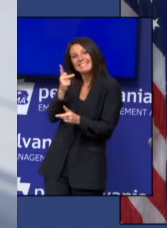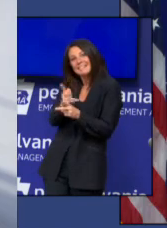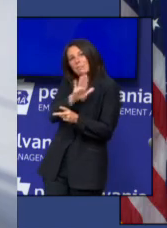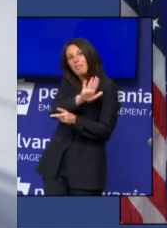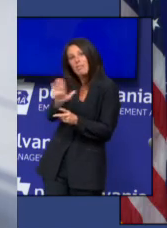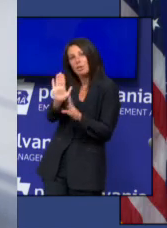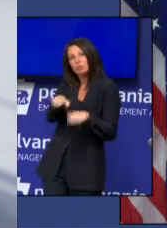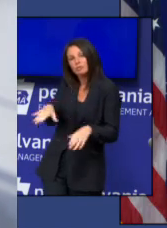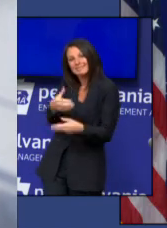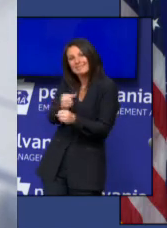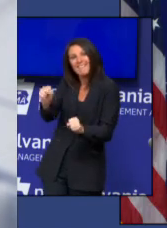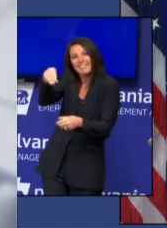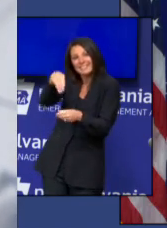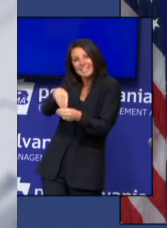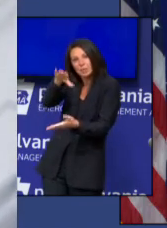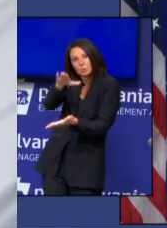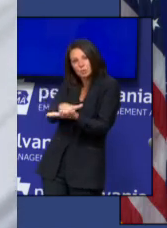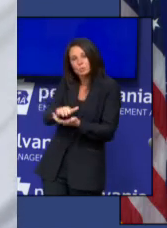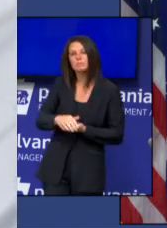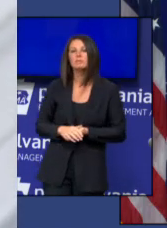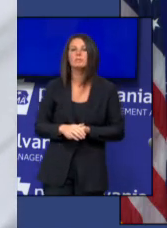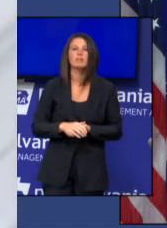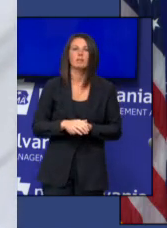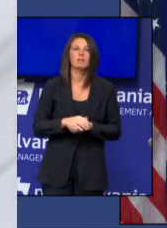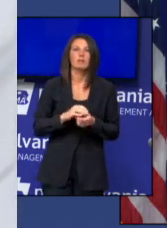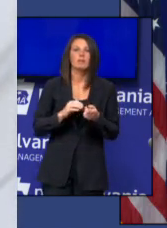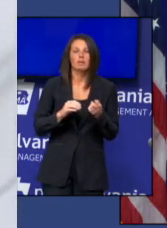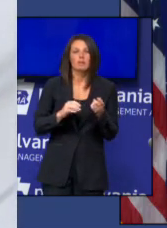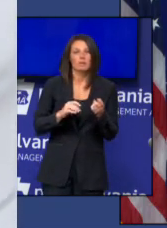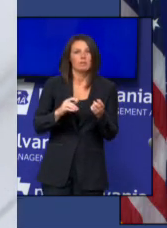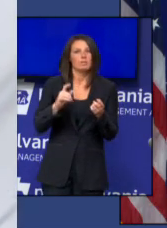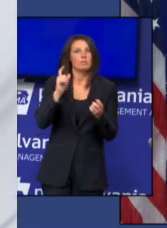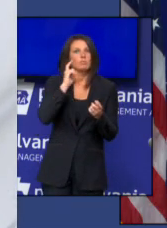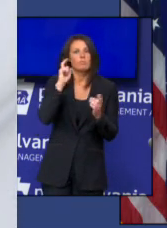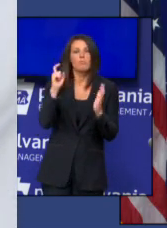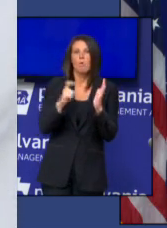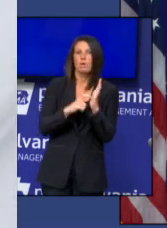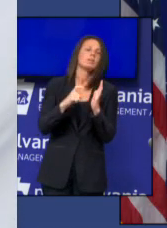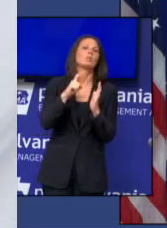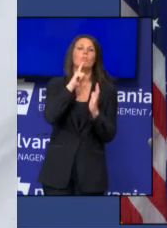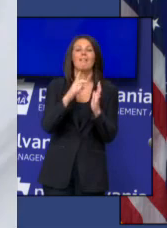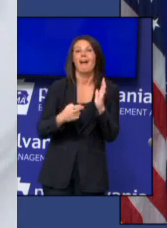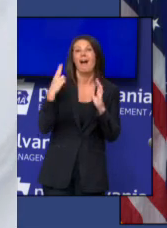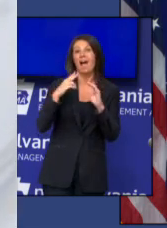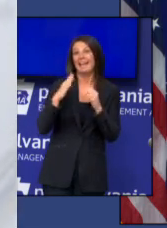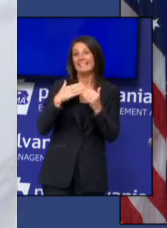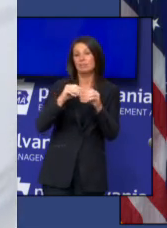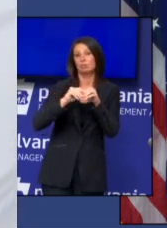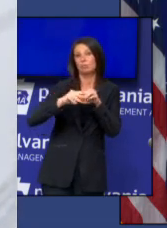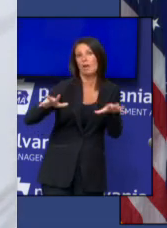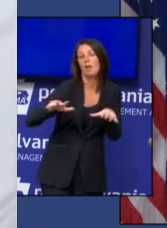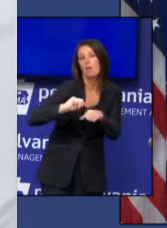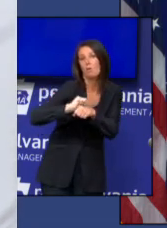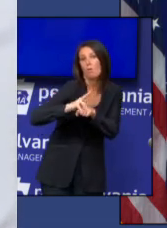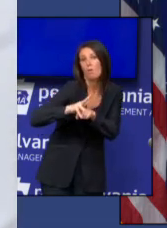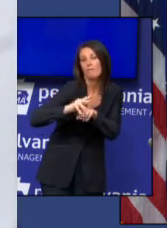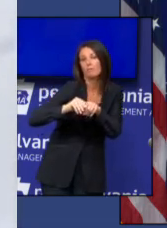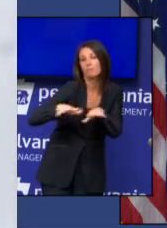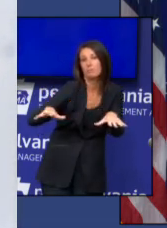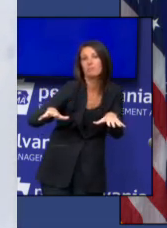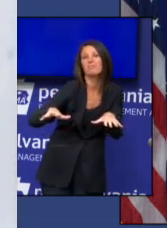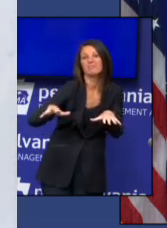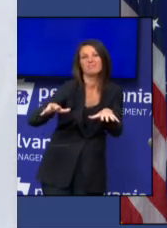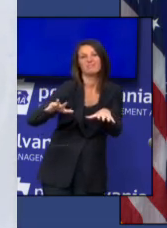school, especially in places with high or substantial rates of transmission, which now actually includes every single county